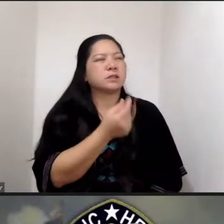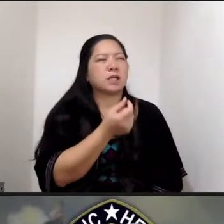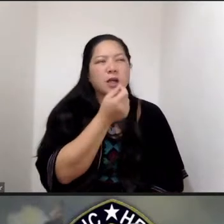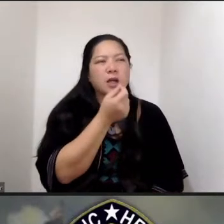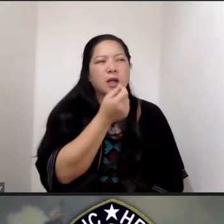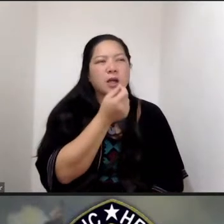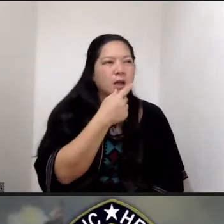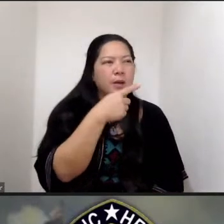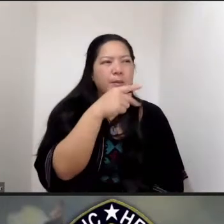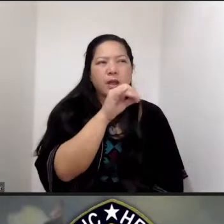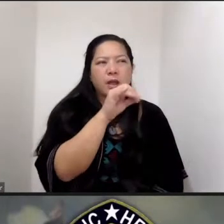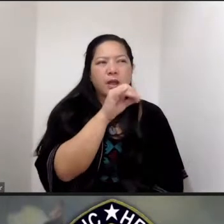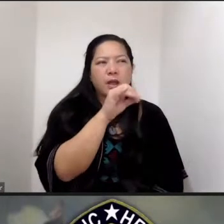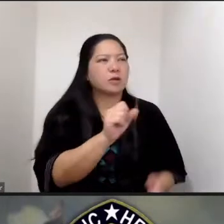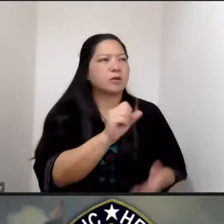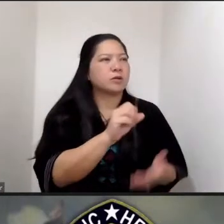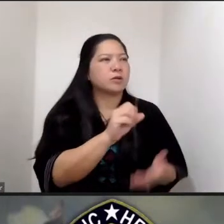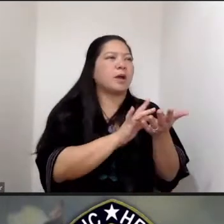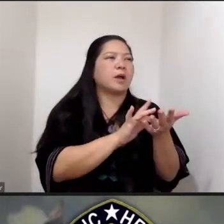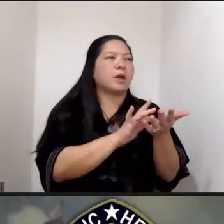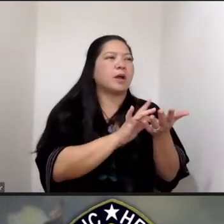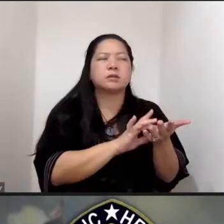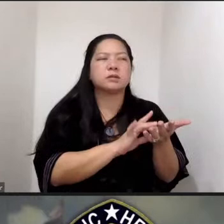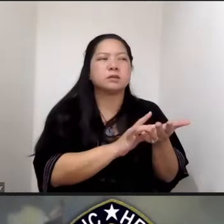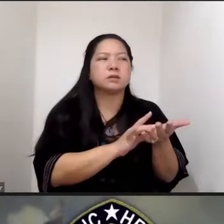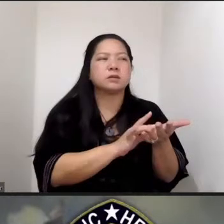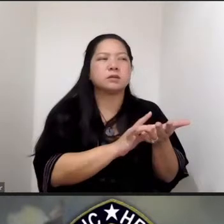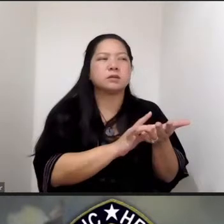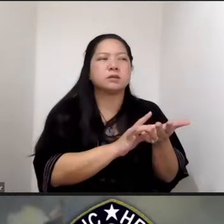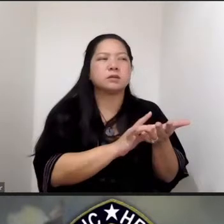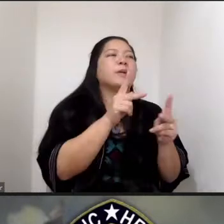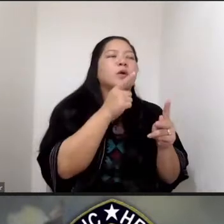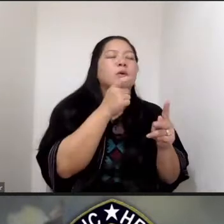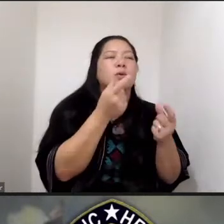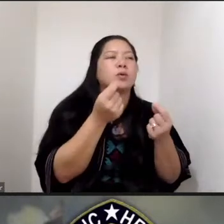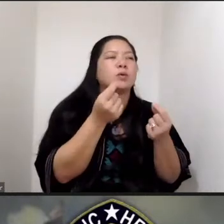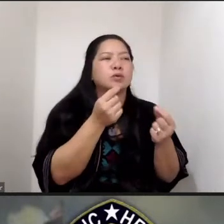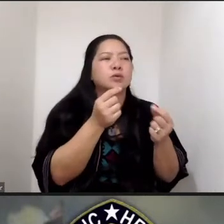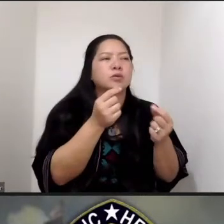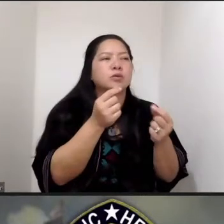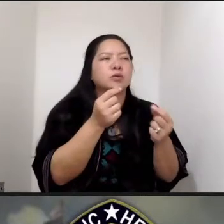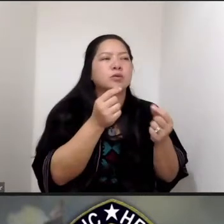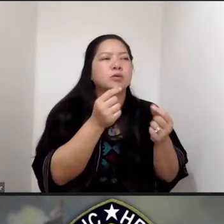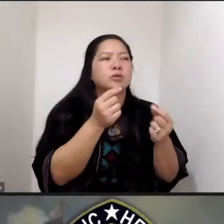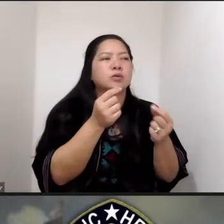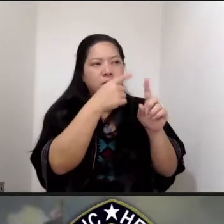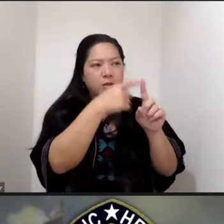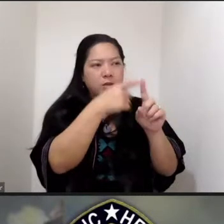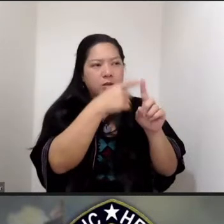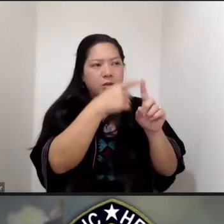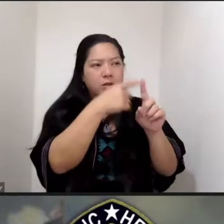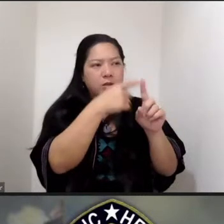preventative medicine for people who do contract Yes.